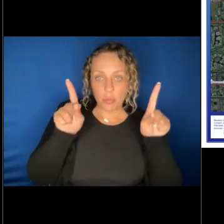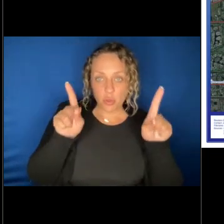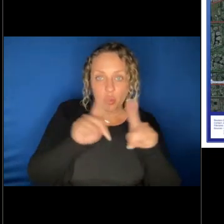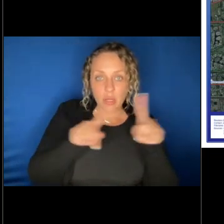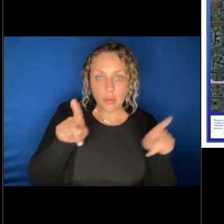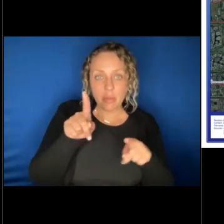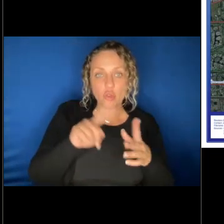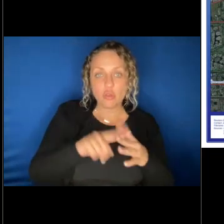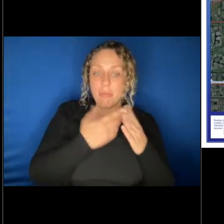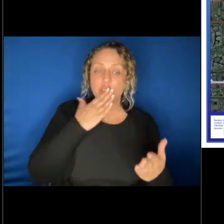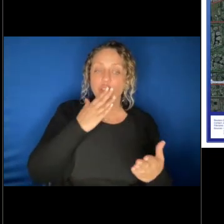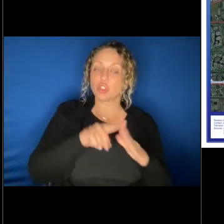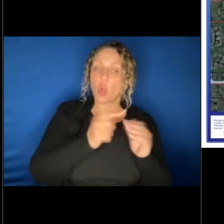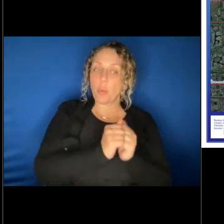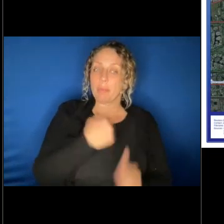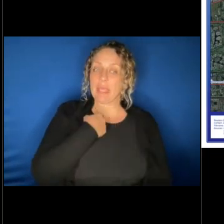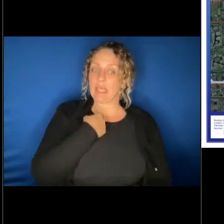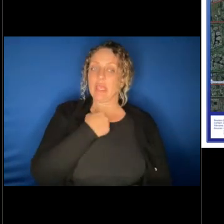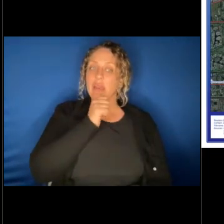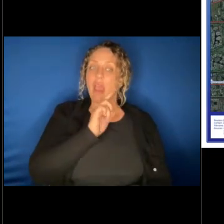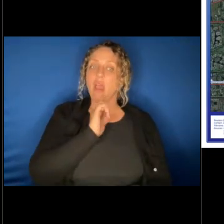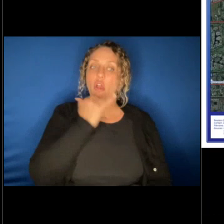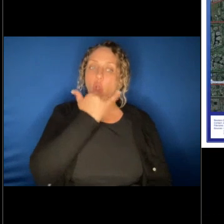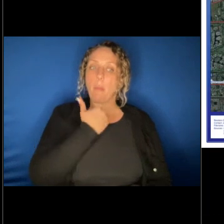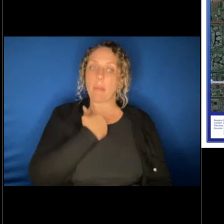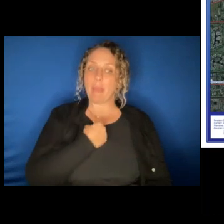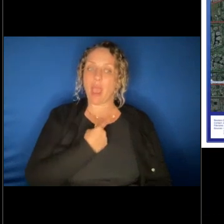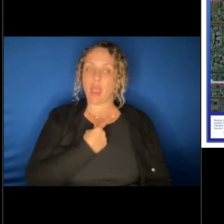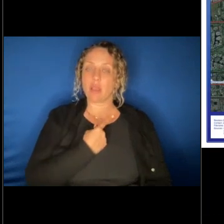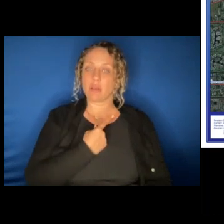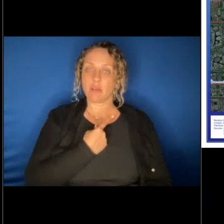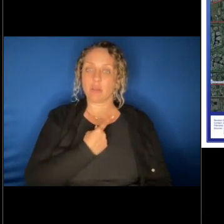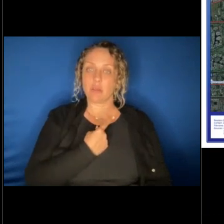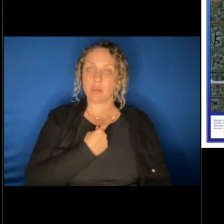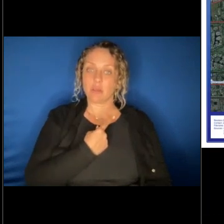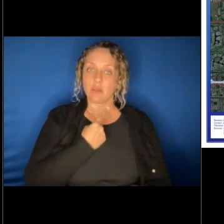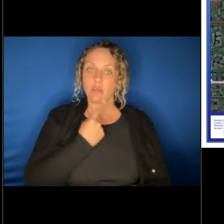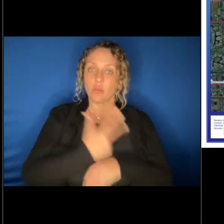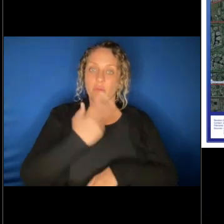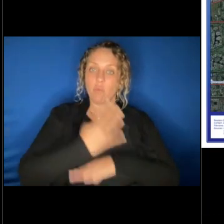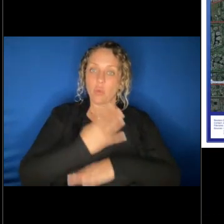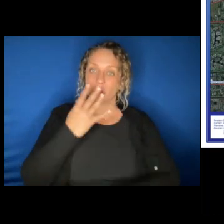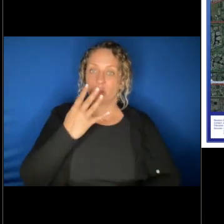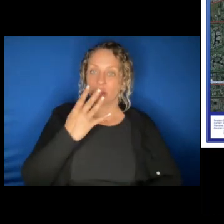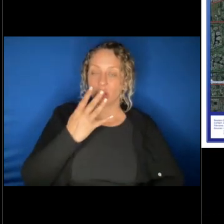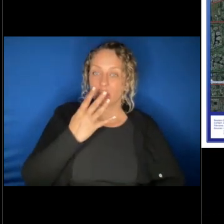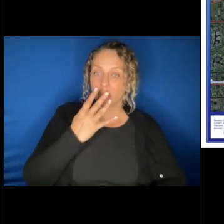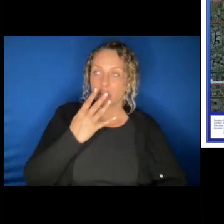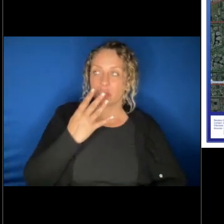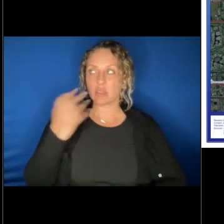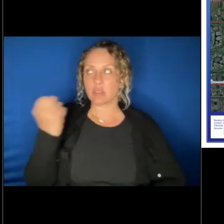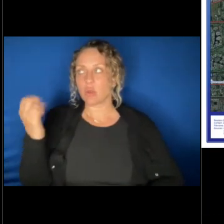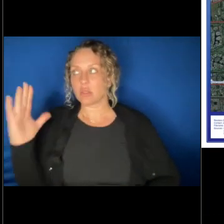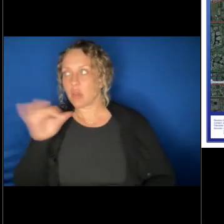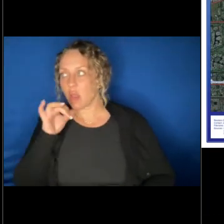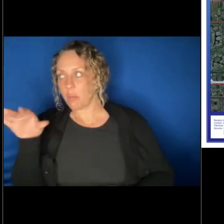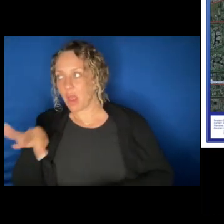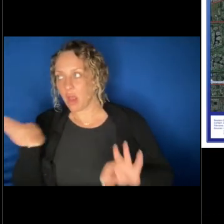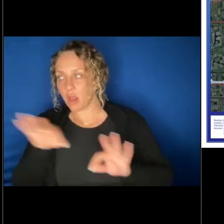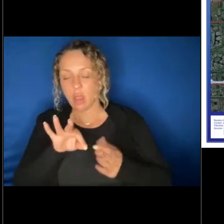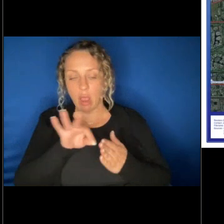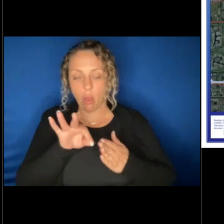start with me by not returning the call. Take 3 days, not counting Saturday and Sunday. I hope,